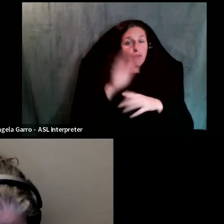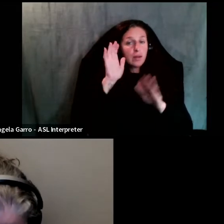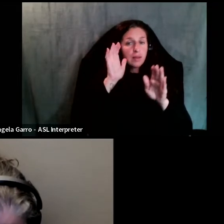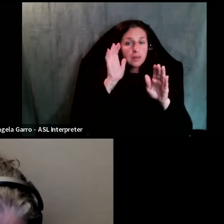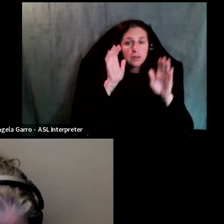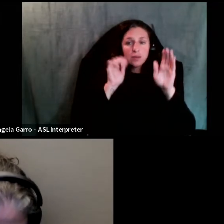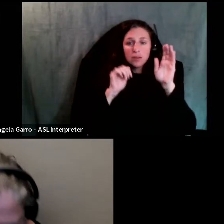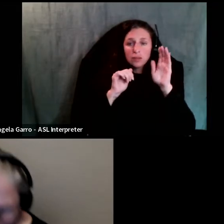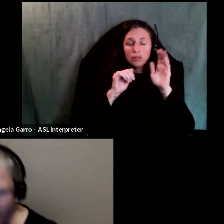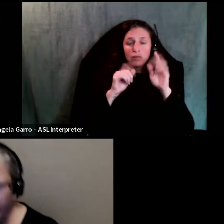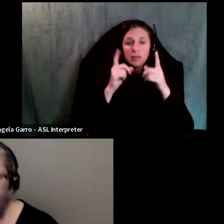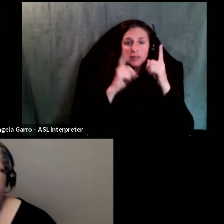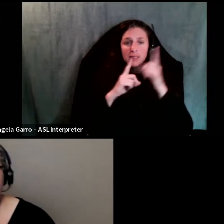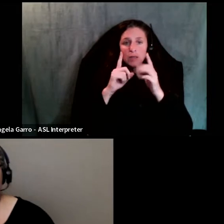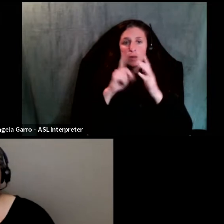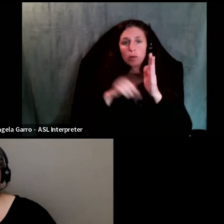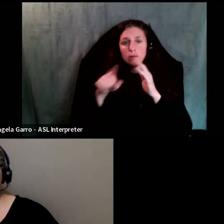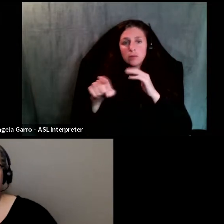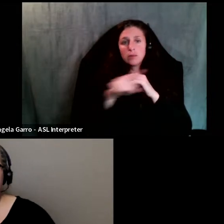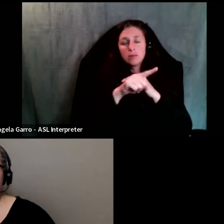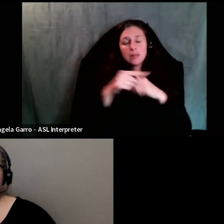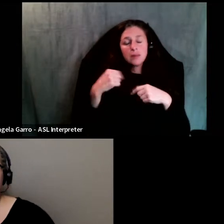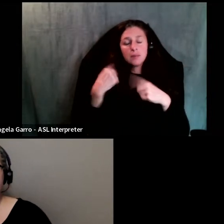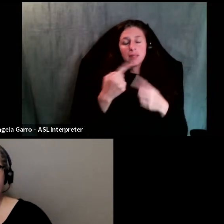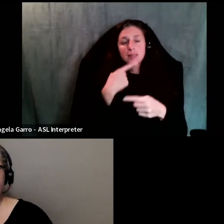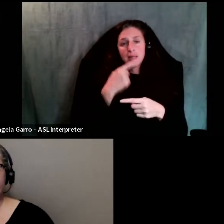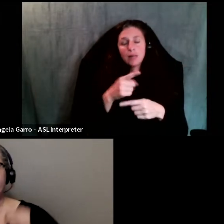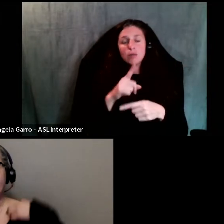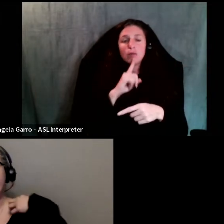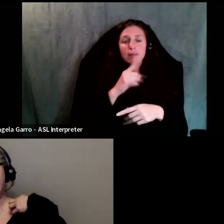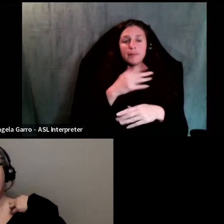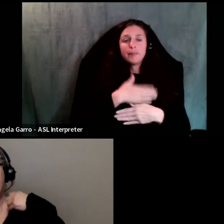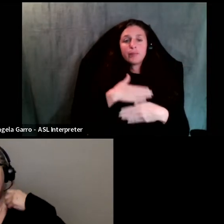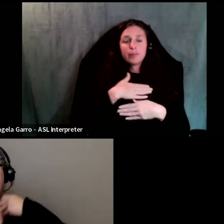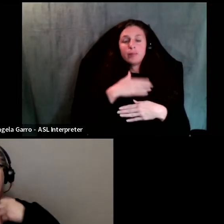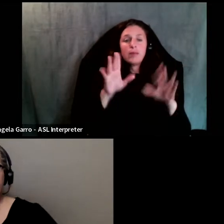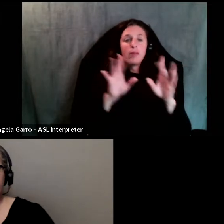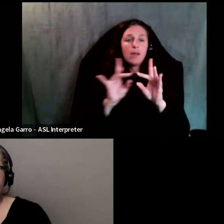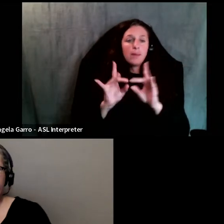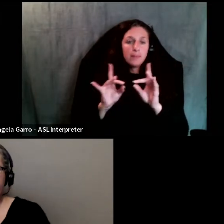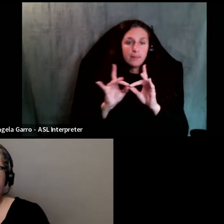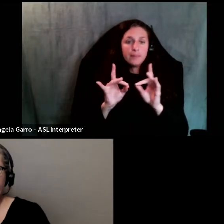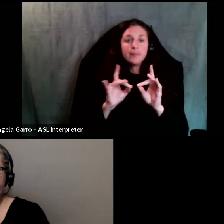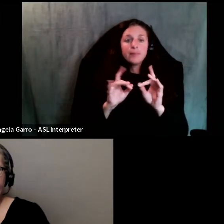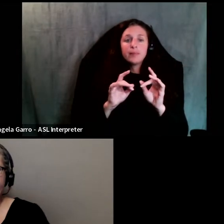consider what's been said. So I appreciate the comments.